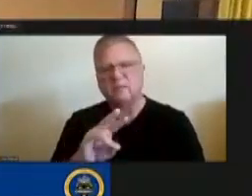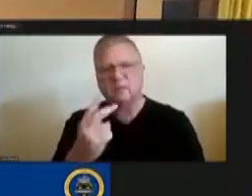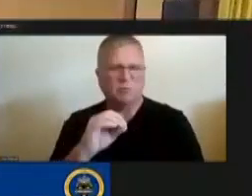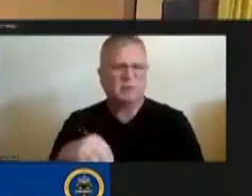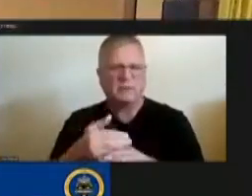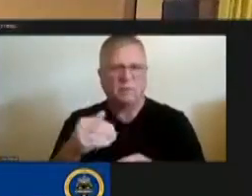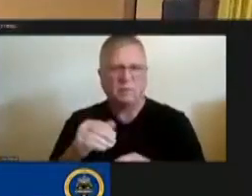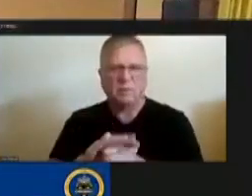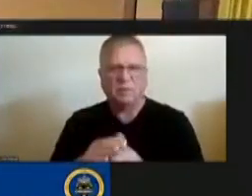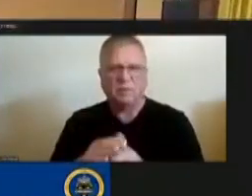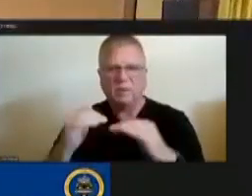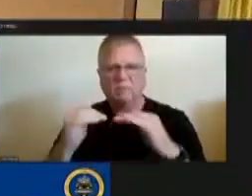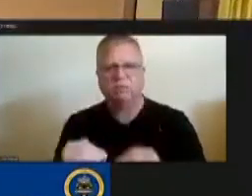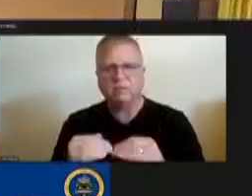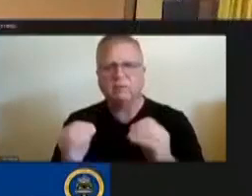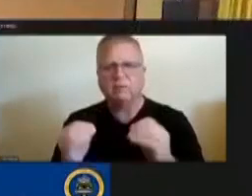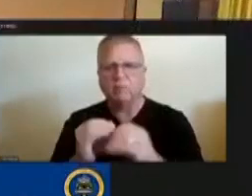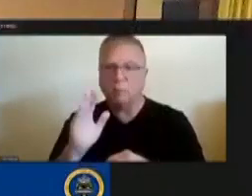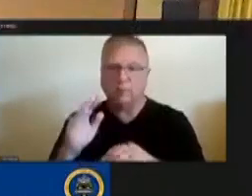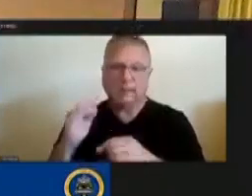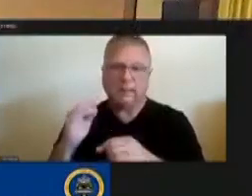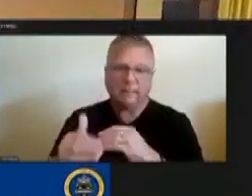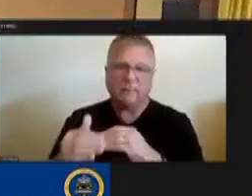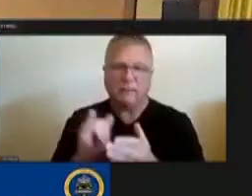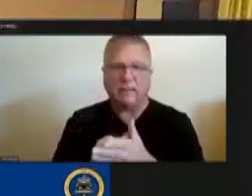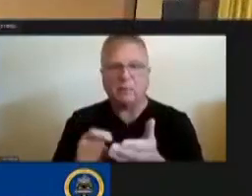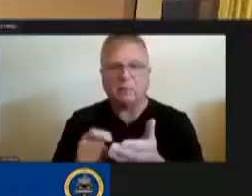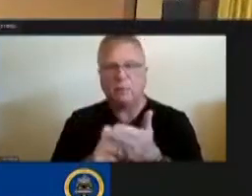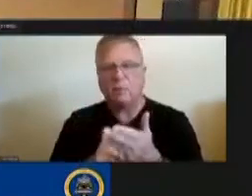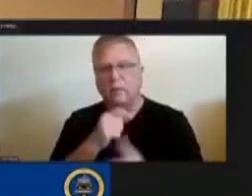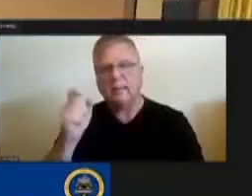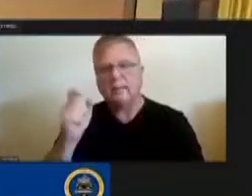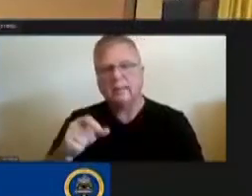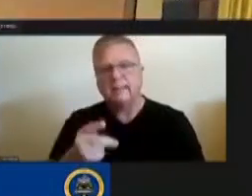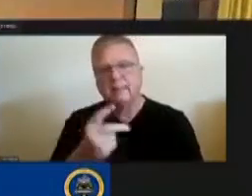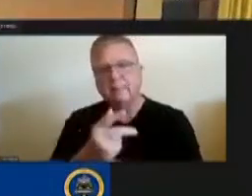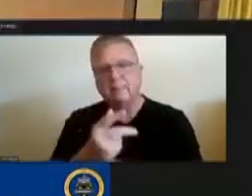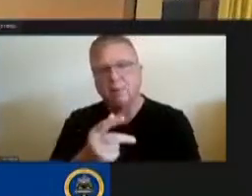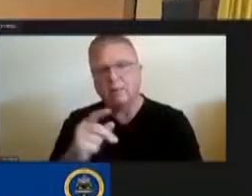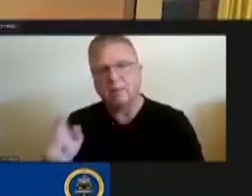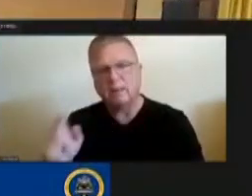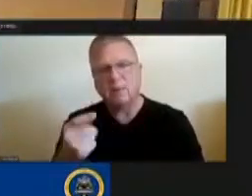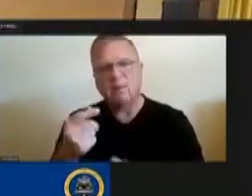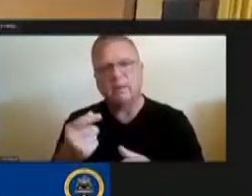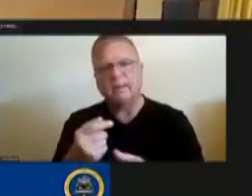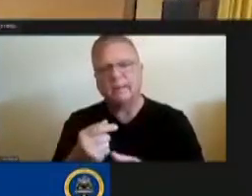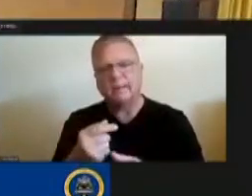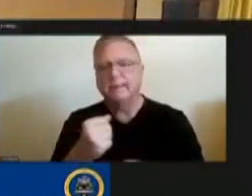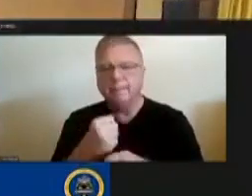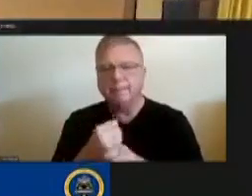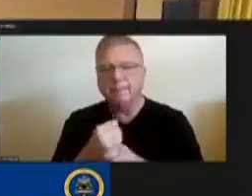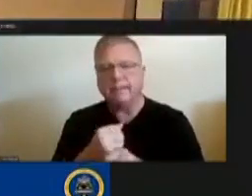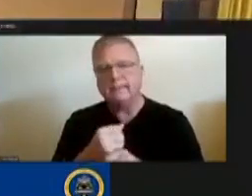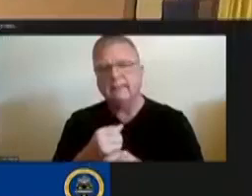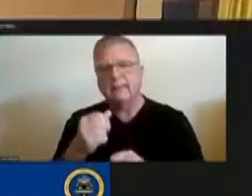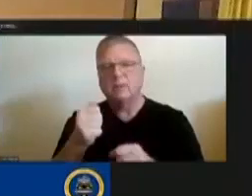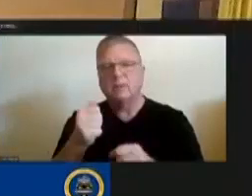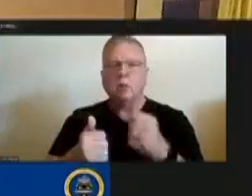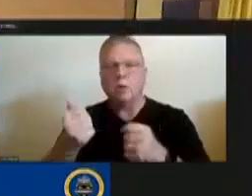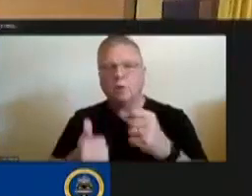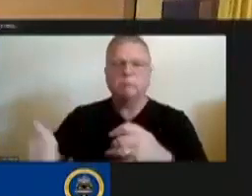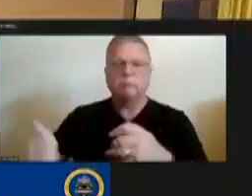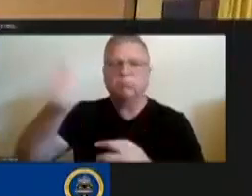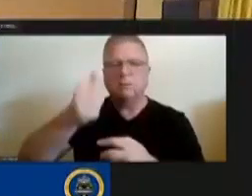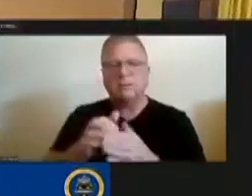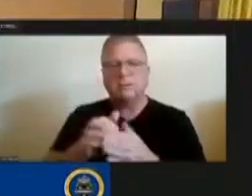has dropped even more since then. Requiring unnecessary parking only serves to prioritize cars and incentivize driving over